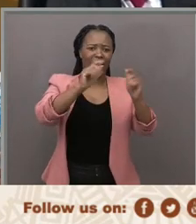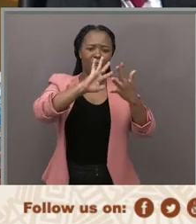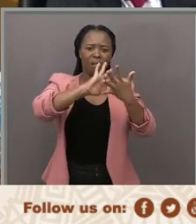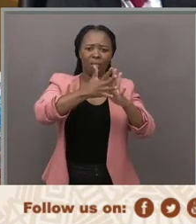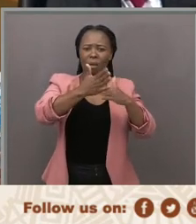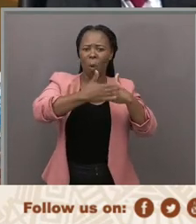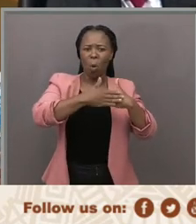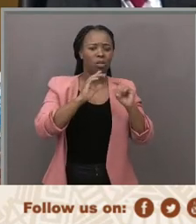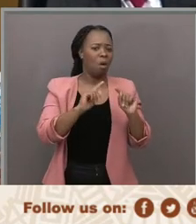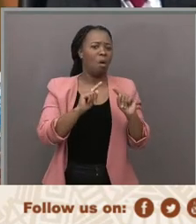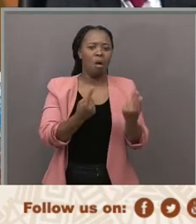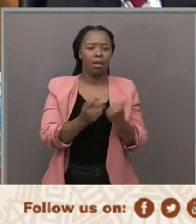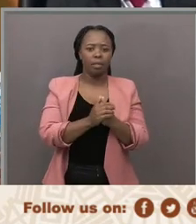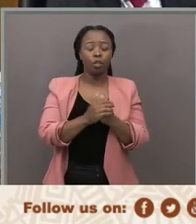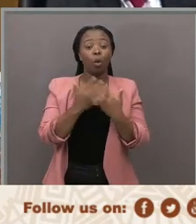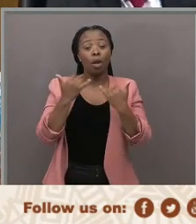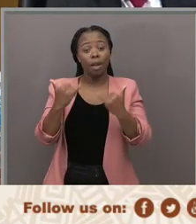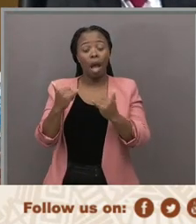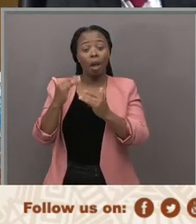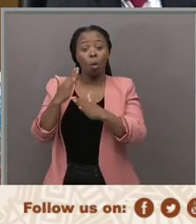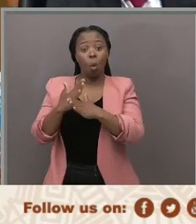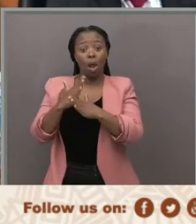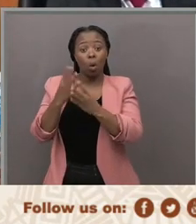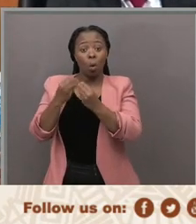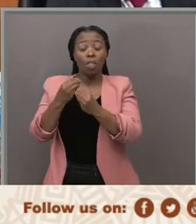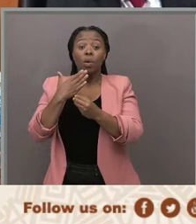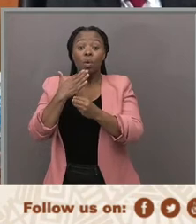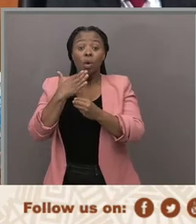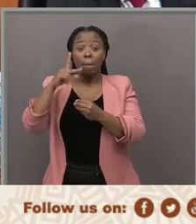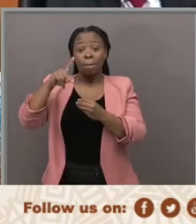PSL to make sure that the